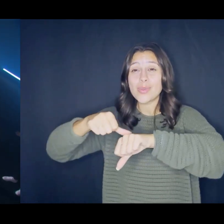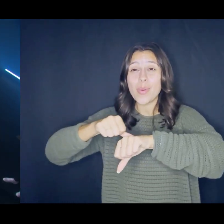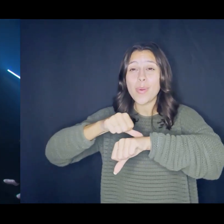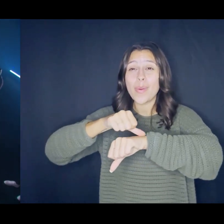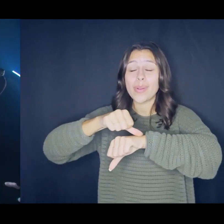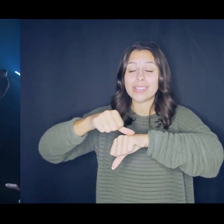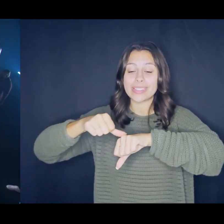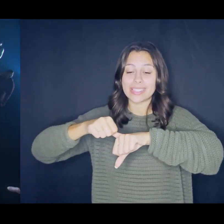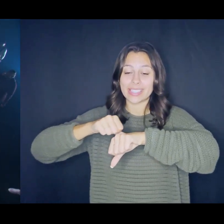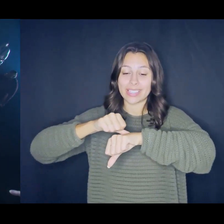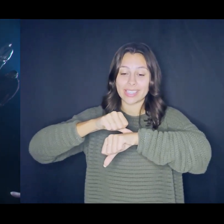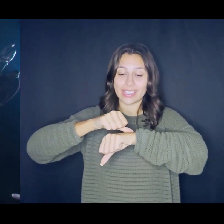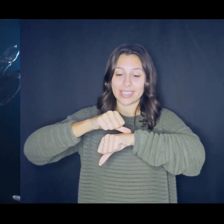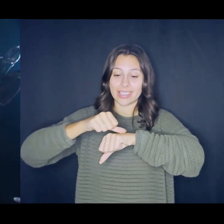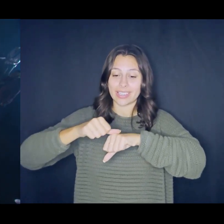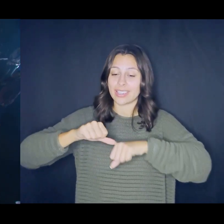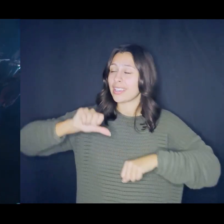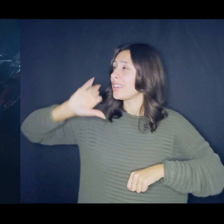holy